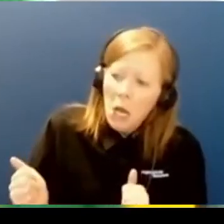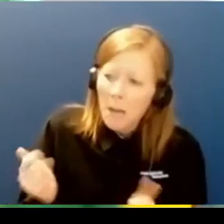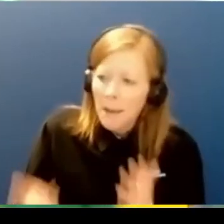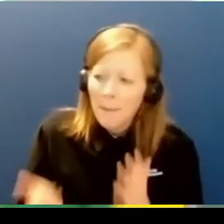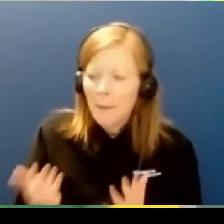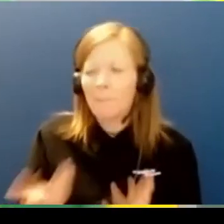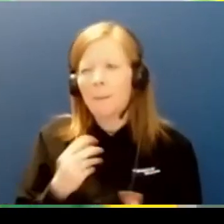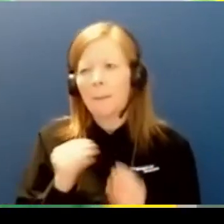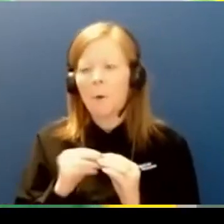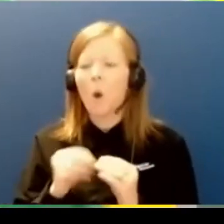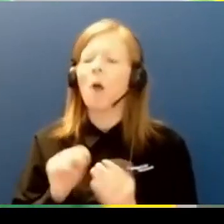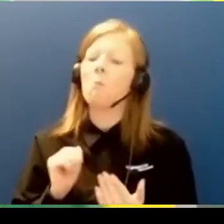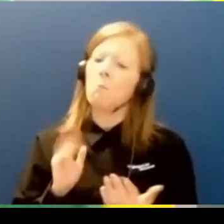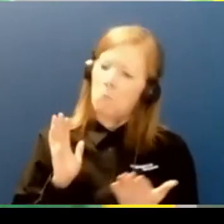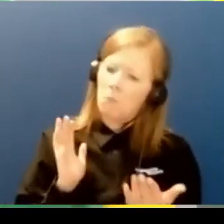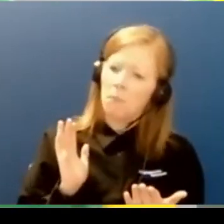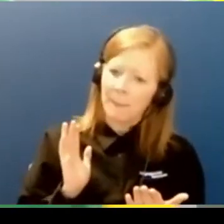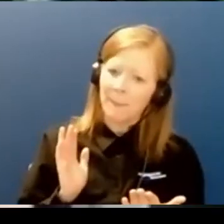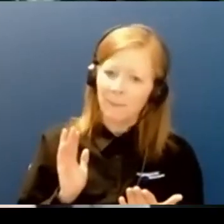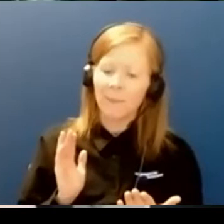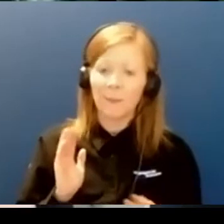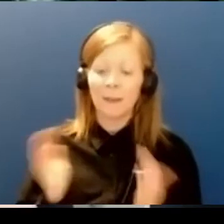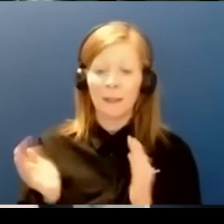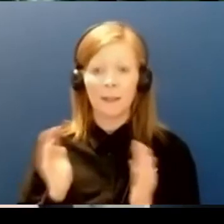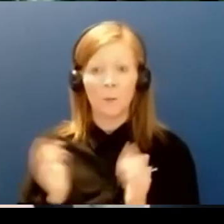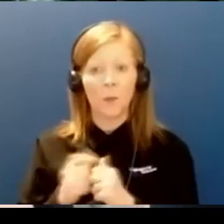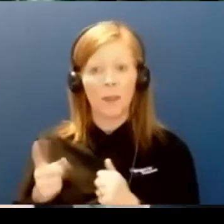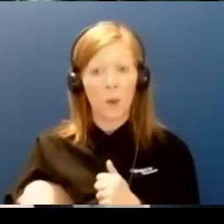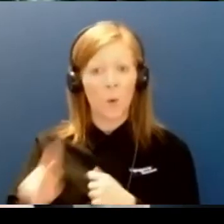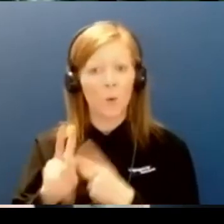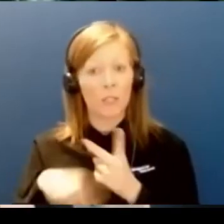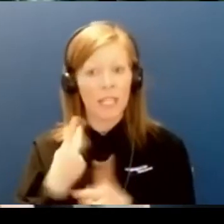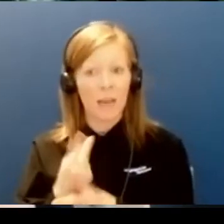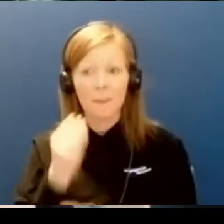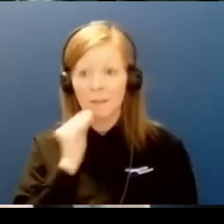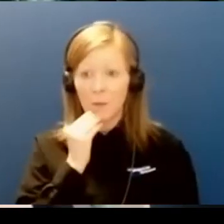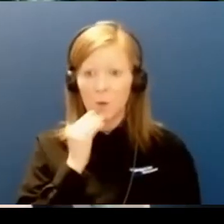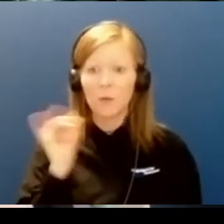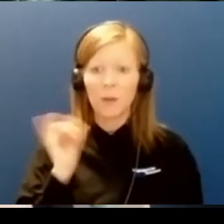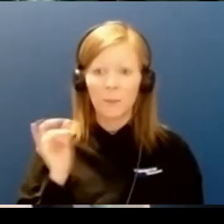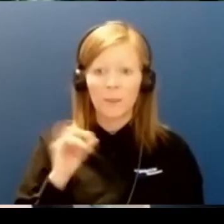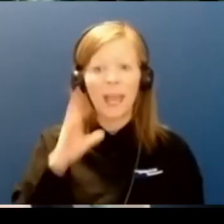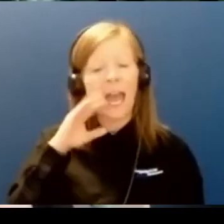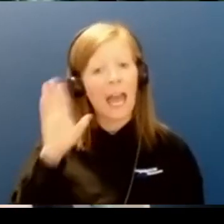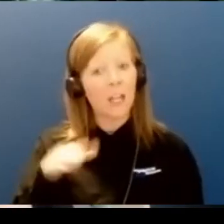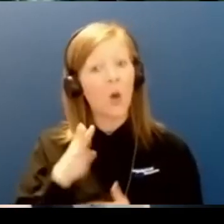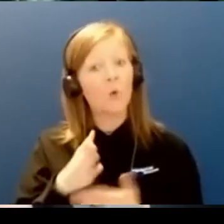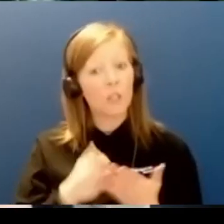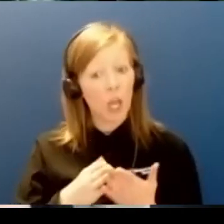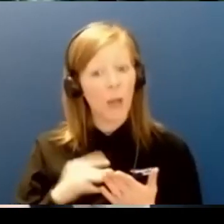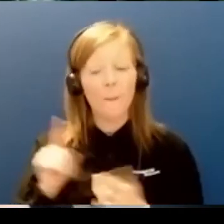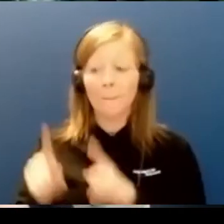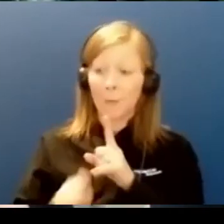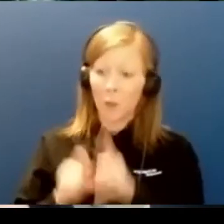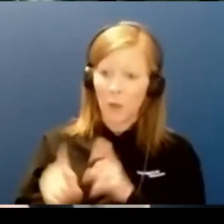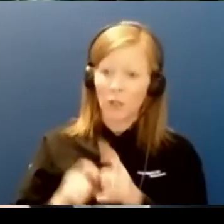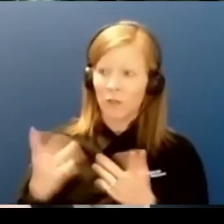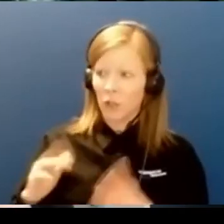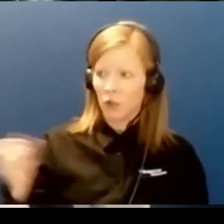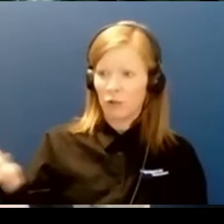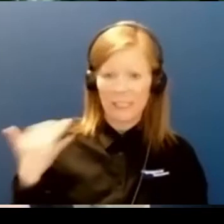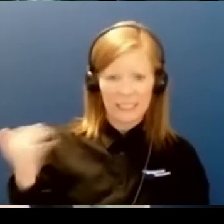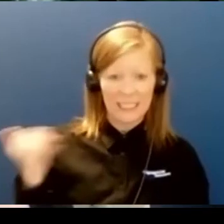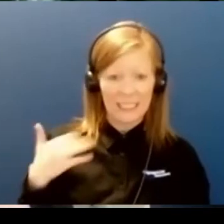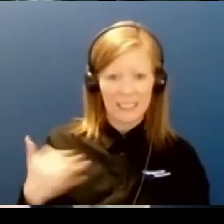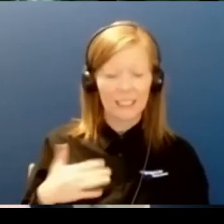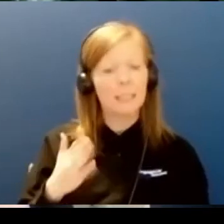with embracing those types of foods as well. I know that some of the questions that have been submitted before, some